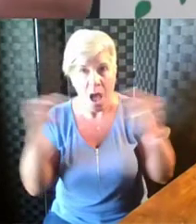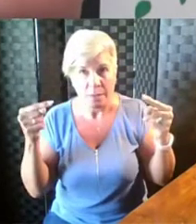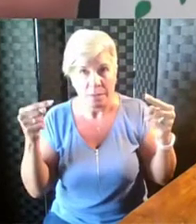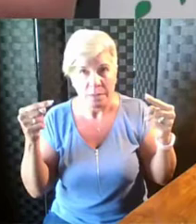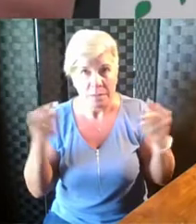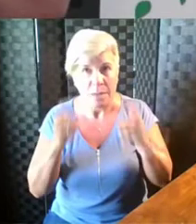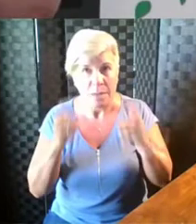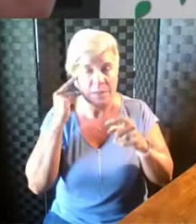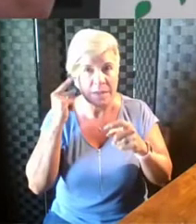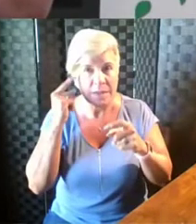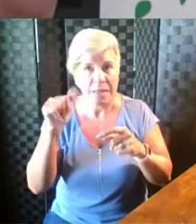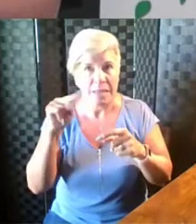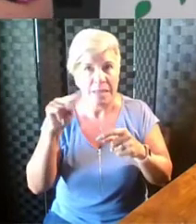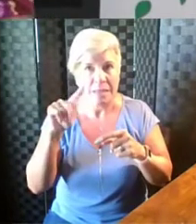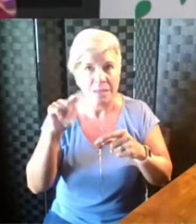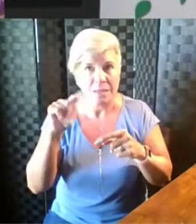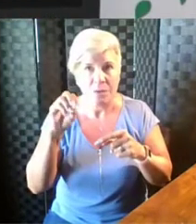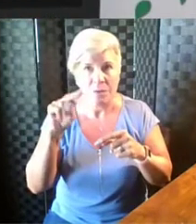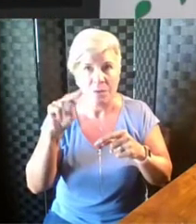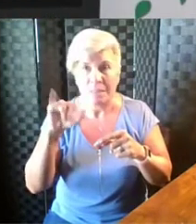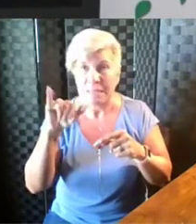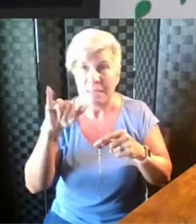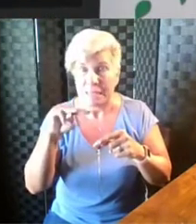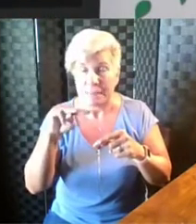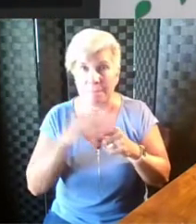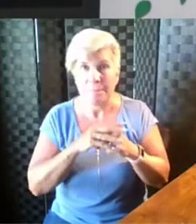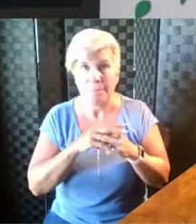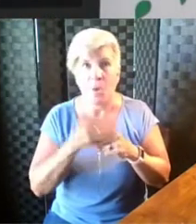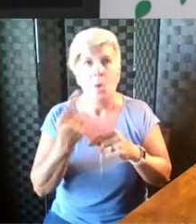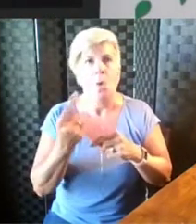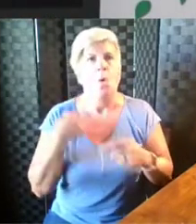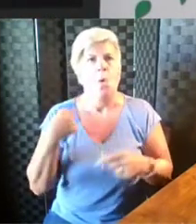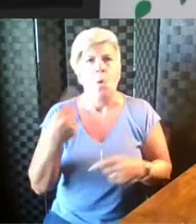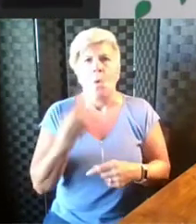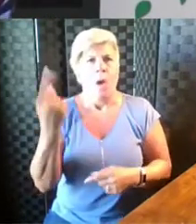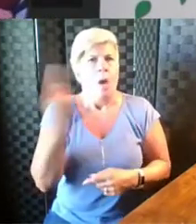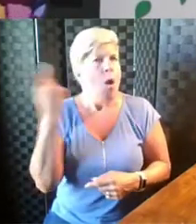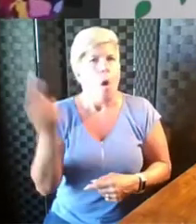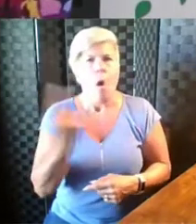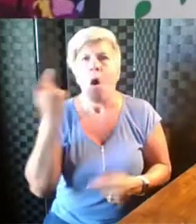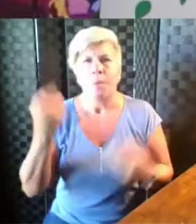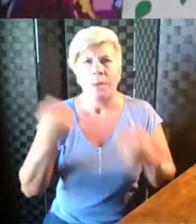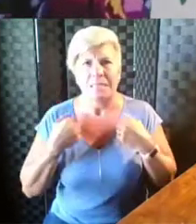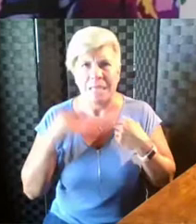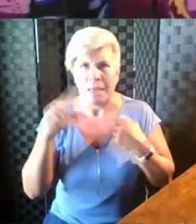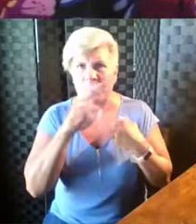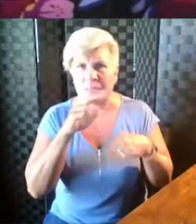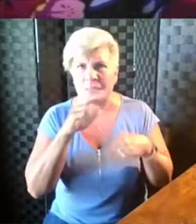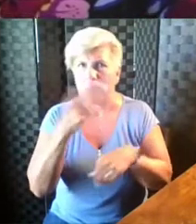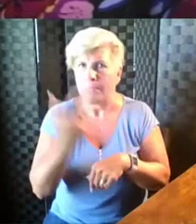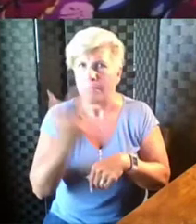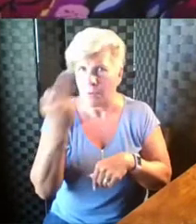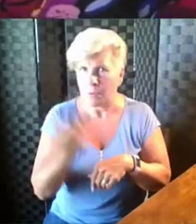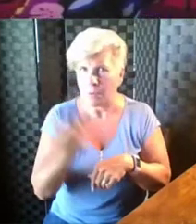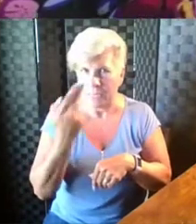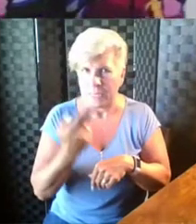should automatically think the antonym. We always have pizza at school on